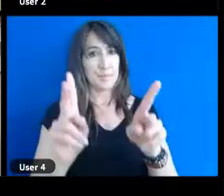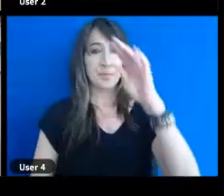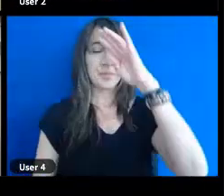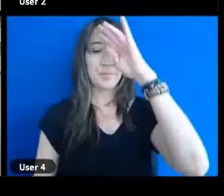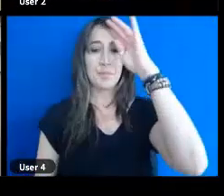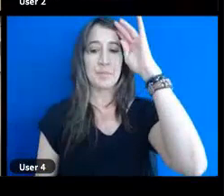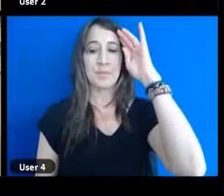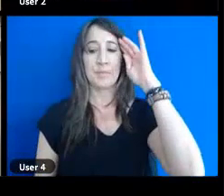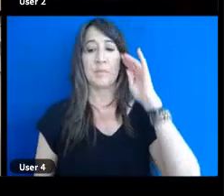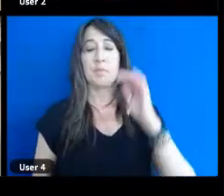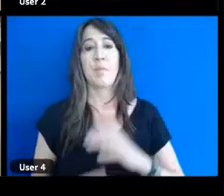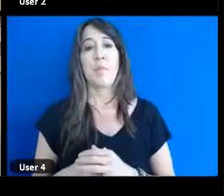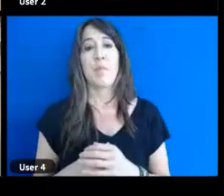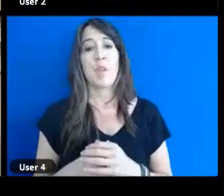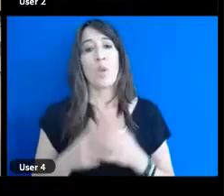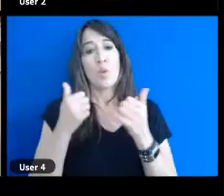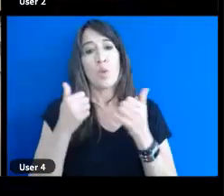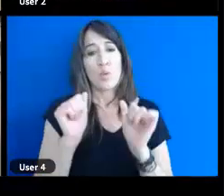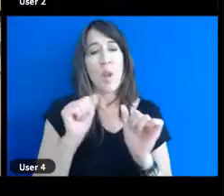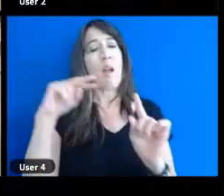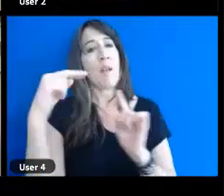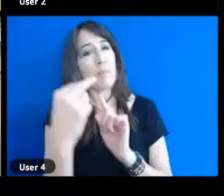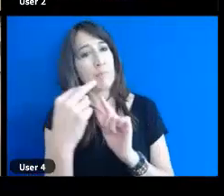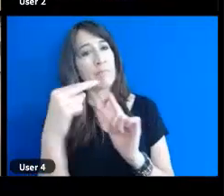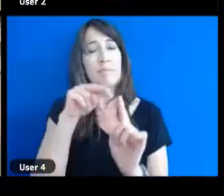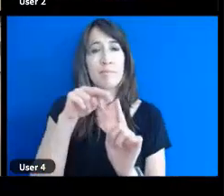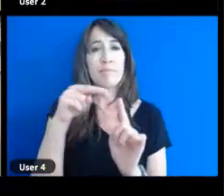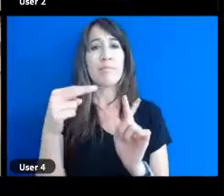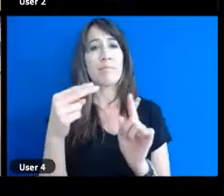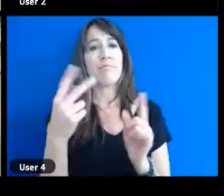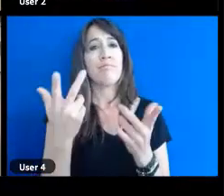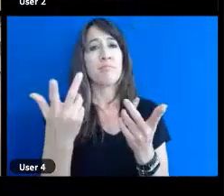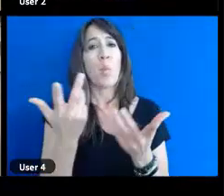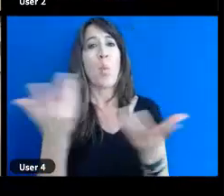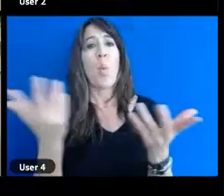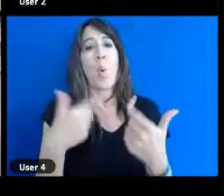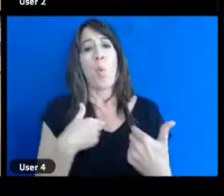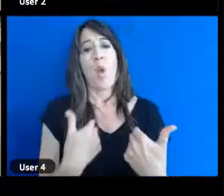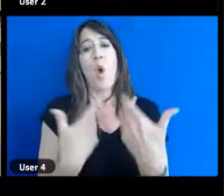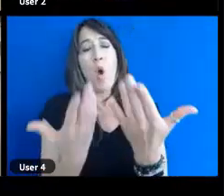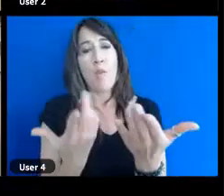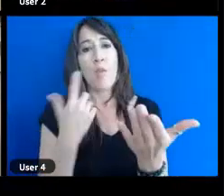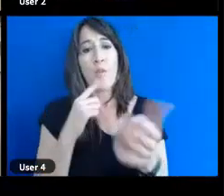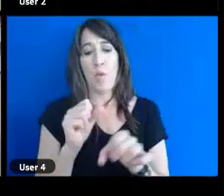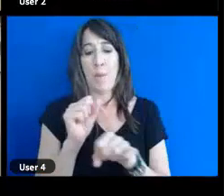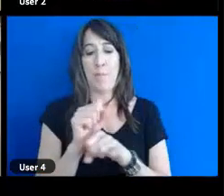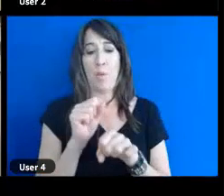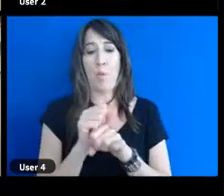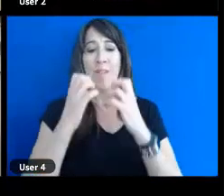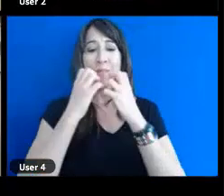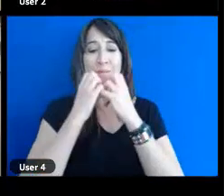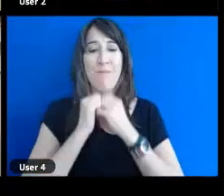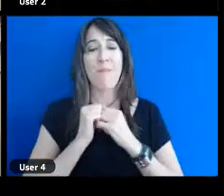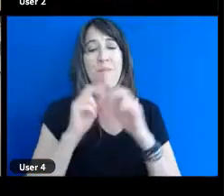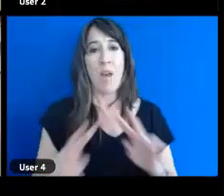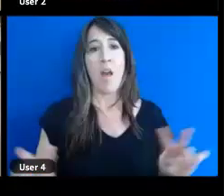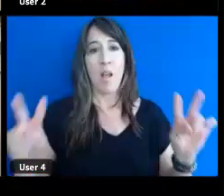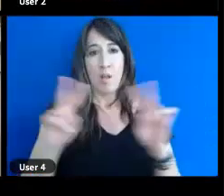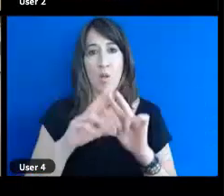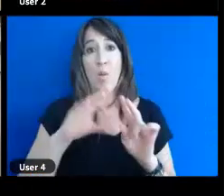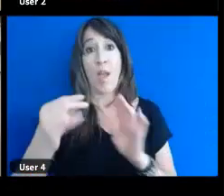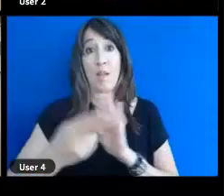any longer. So there's opportunity absolutely right now to take another look at what we're offering in terms of